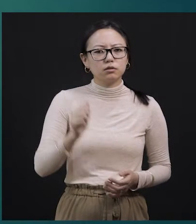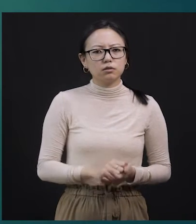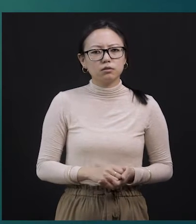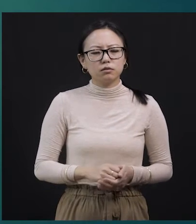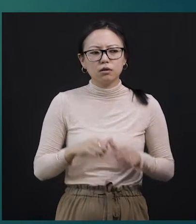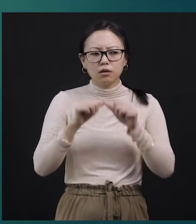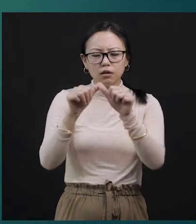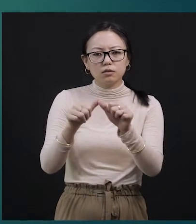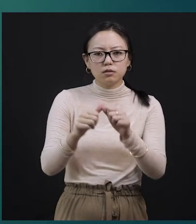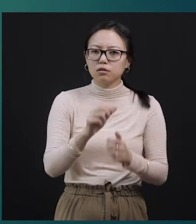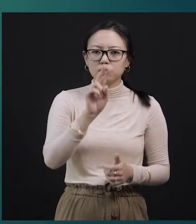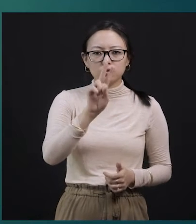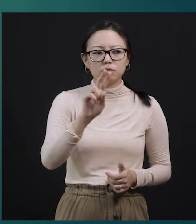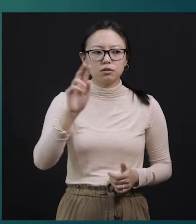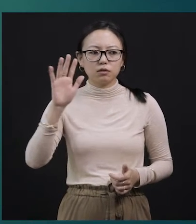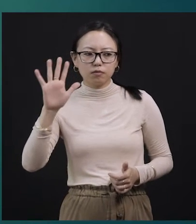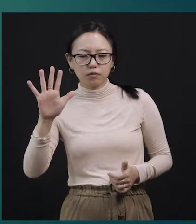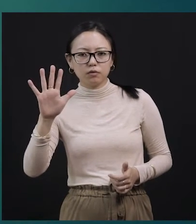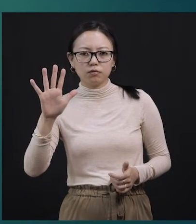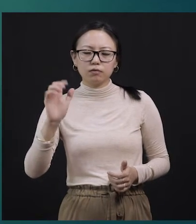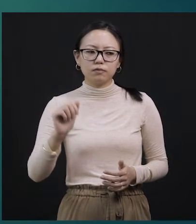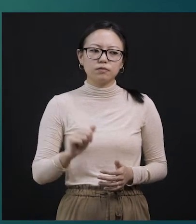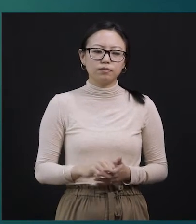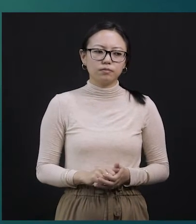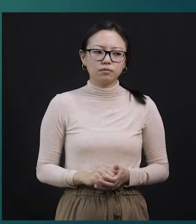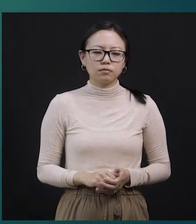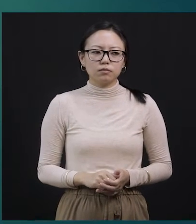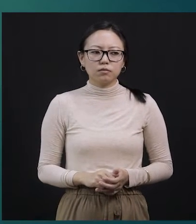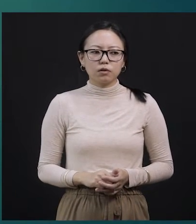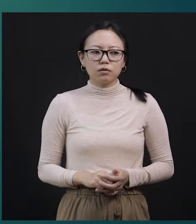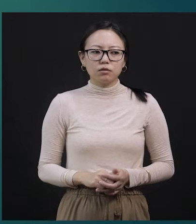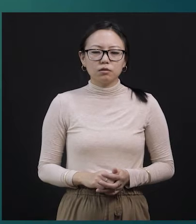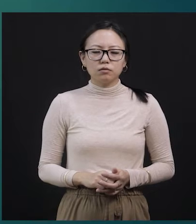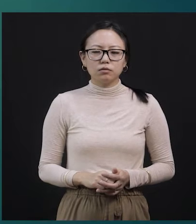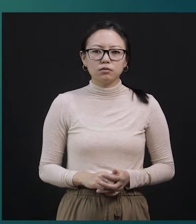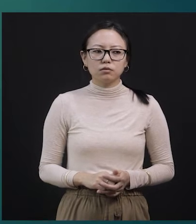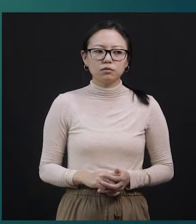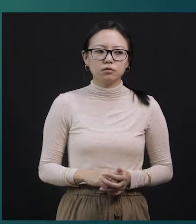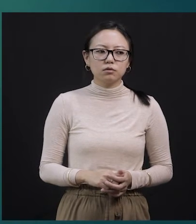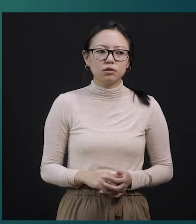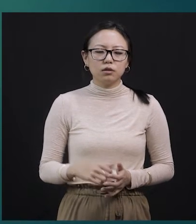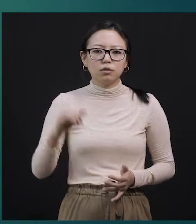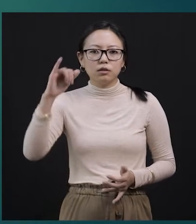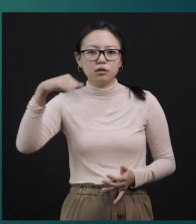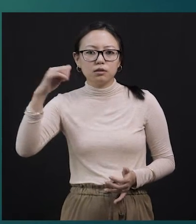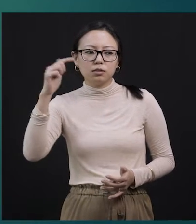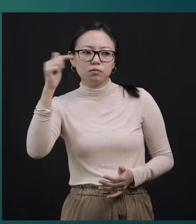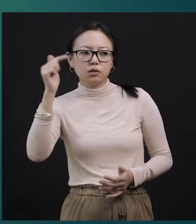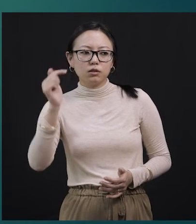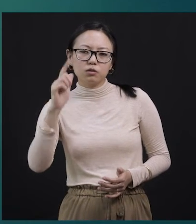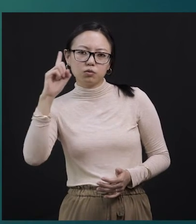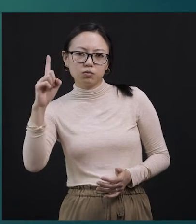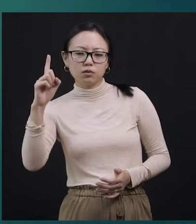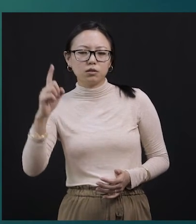it will remain since you have taken borrow 1? So, it will be 7 out here. So, 7 and then minus 5, how